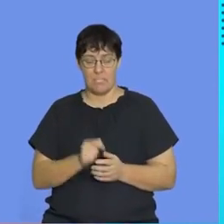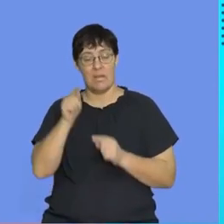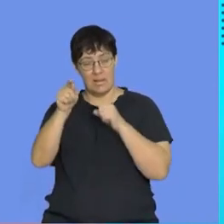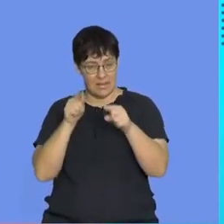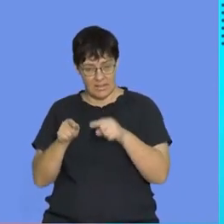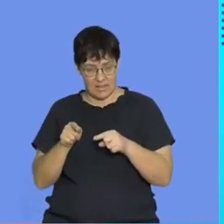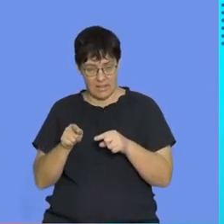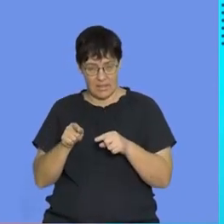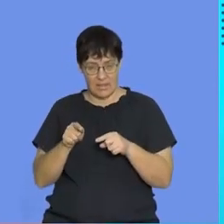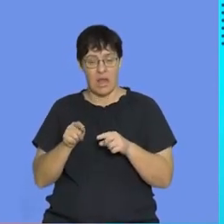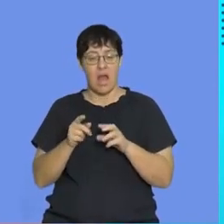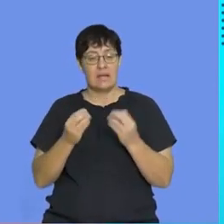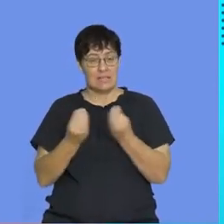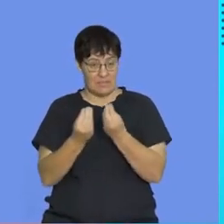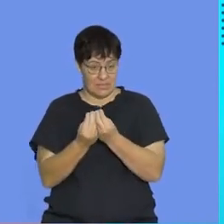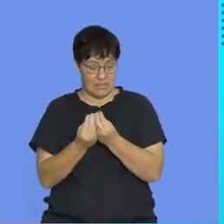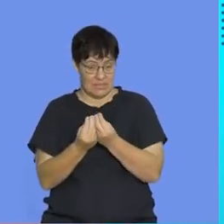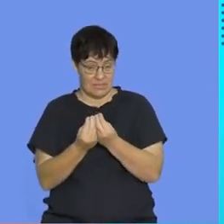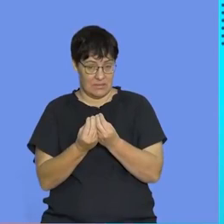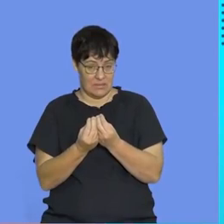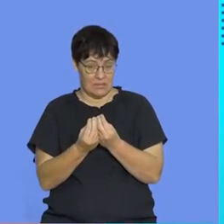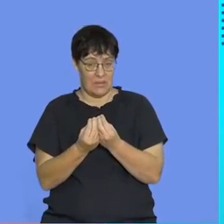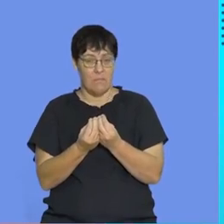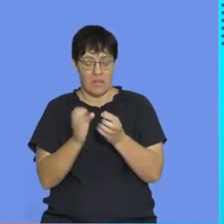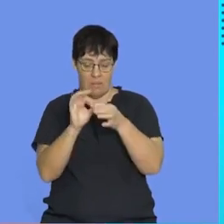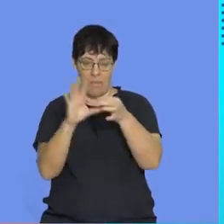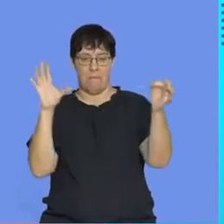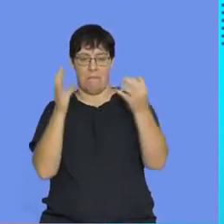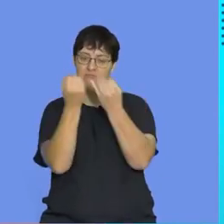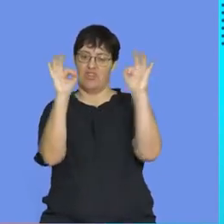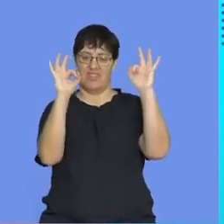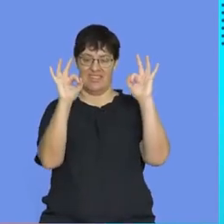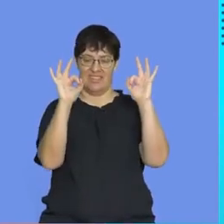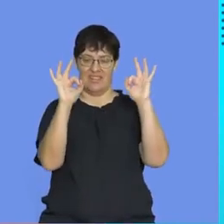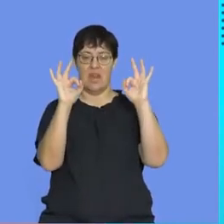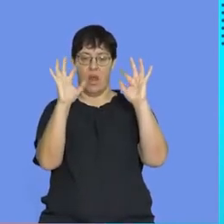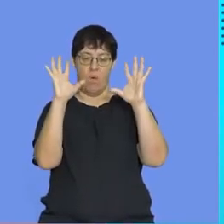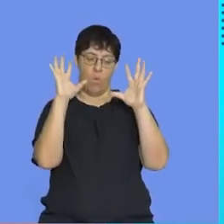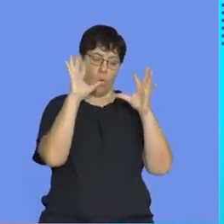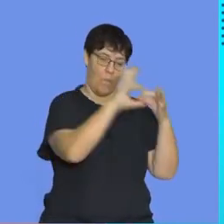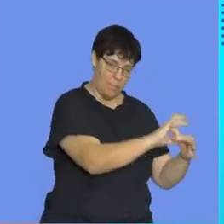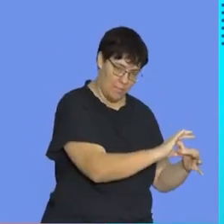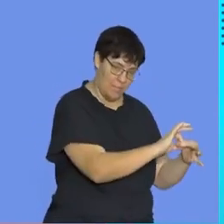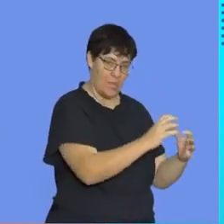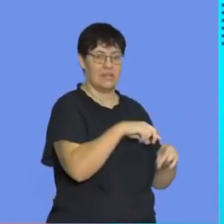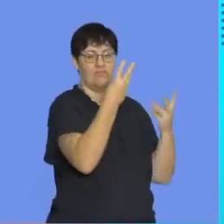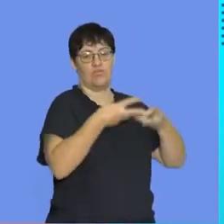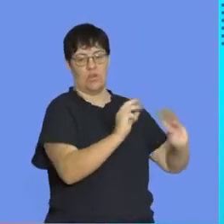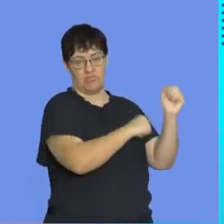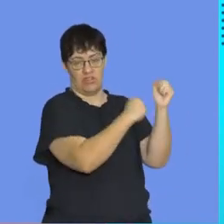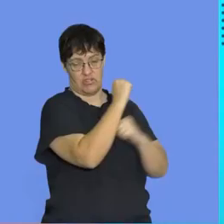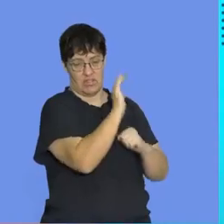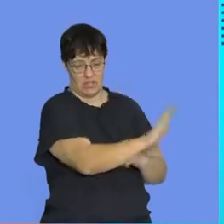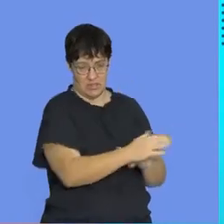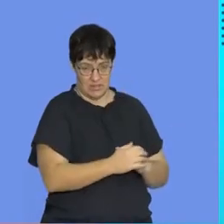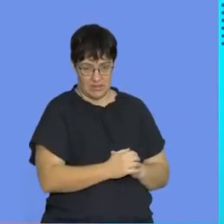reacting substances need to be, set free so that they can, combine in different, forms to